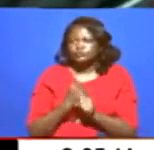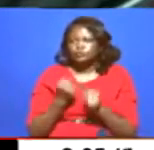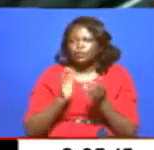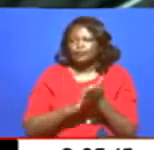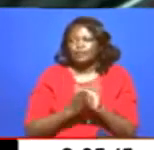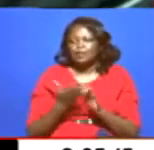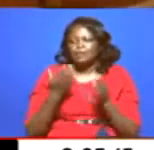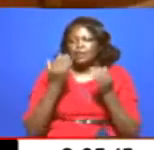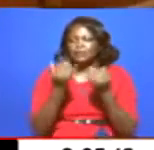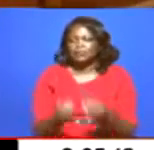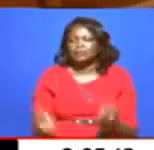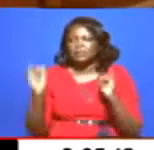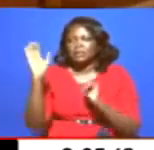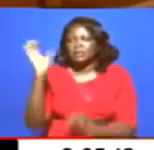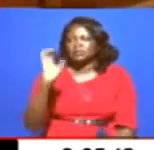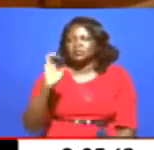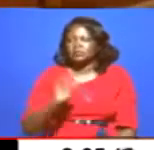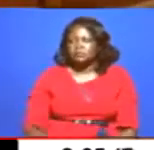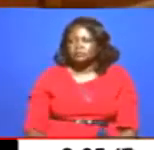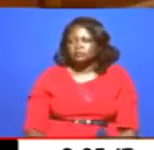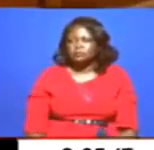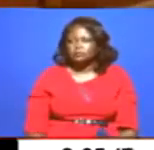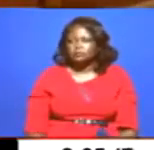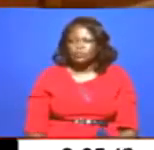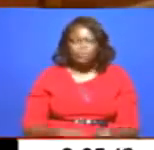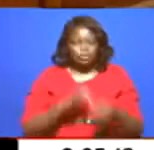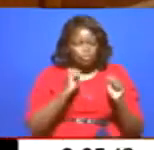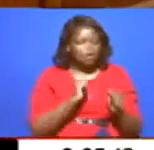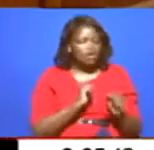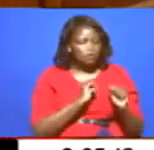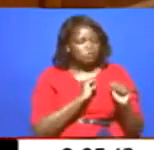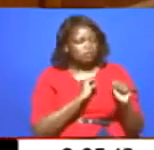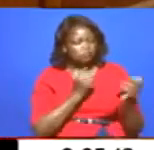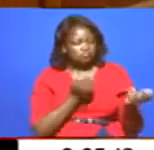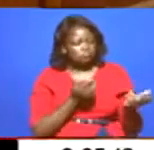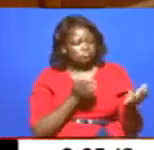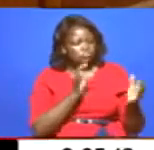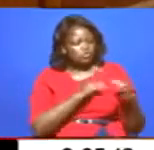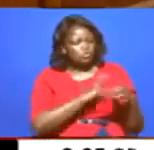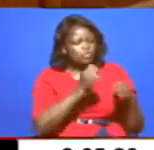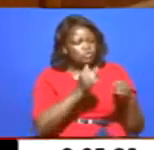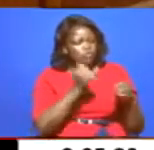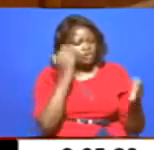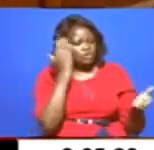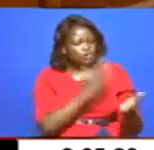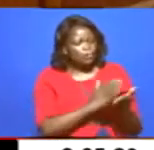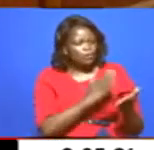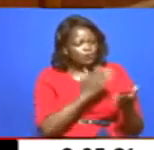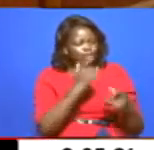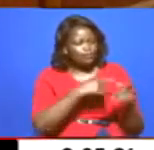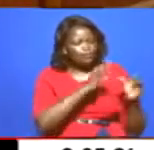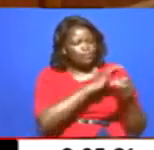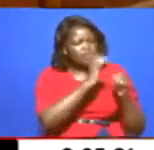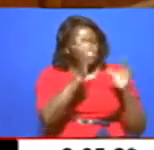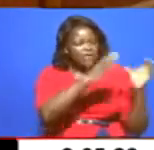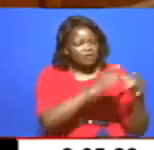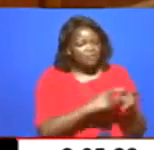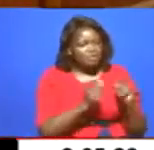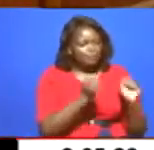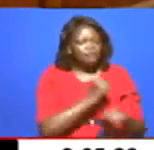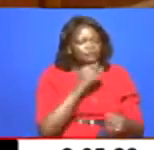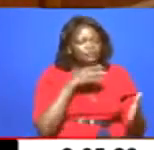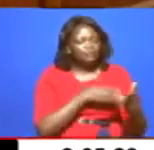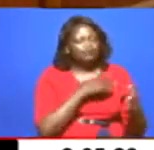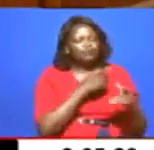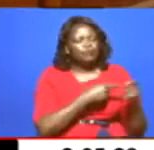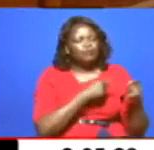an independent candidate. You can abstain from joining another party, but you can't stop him from removing himself from one party and